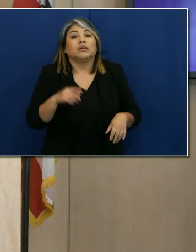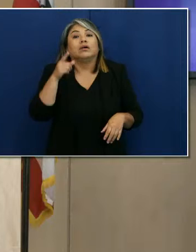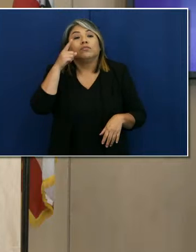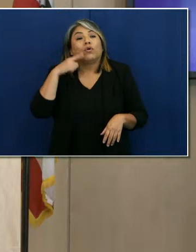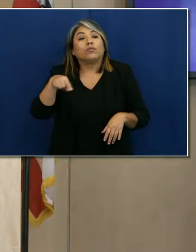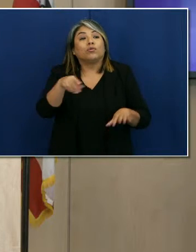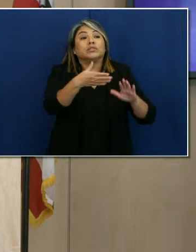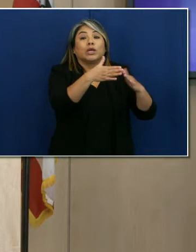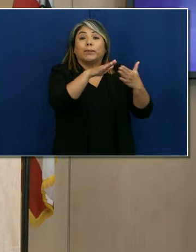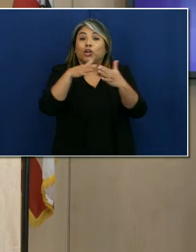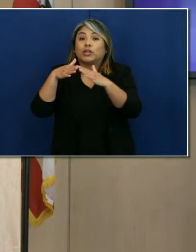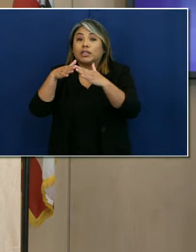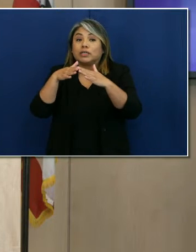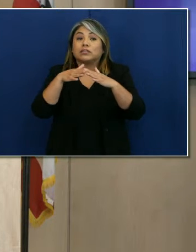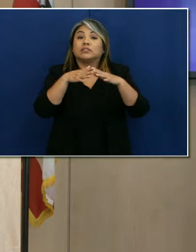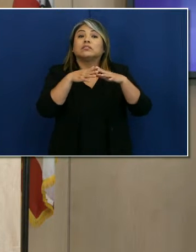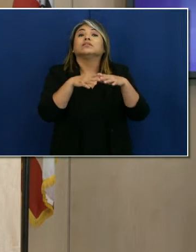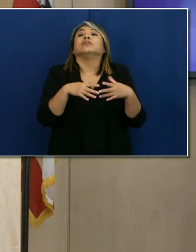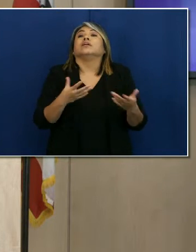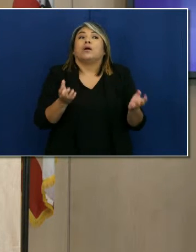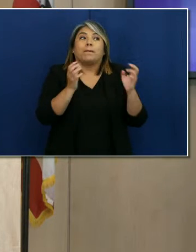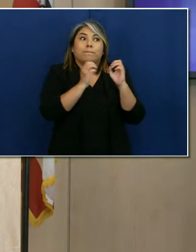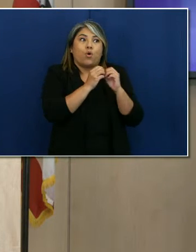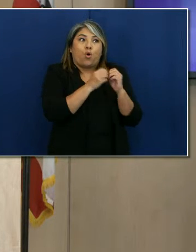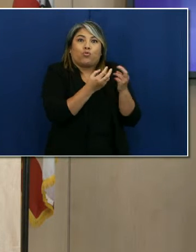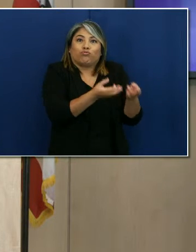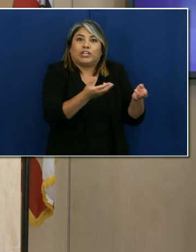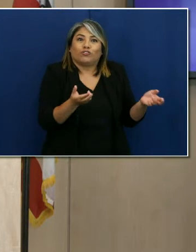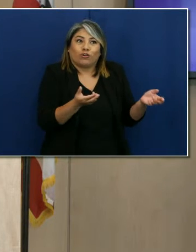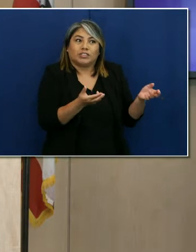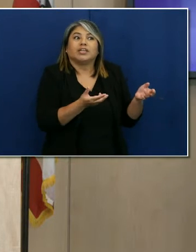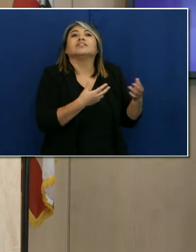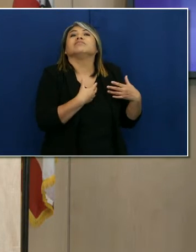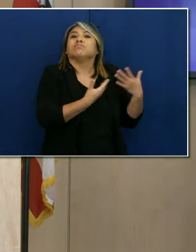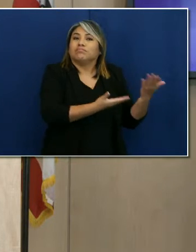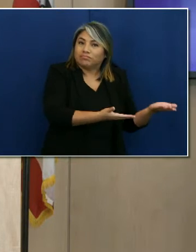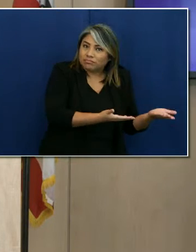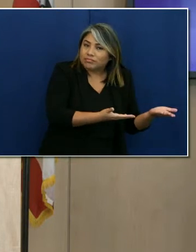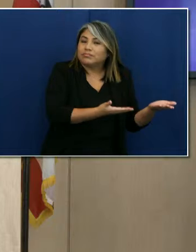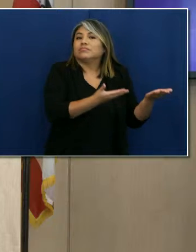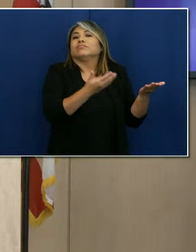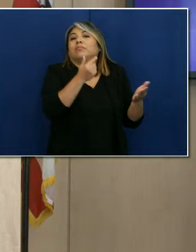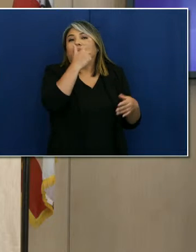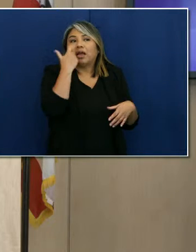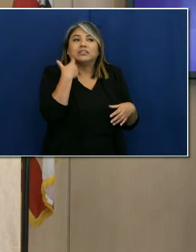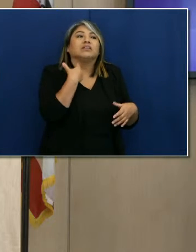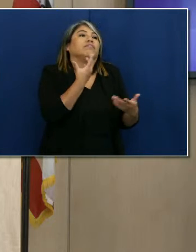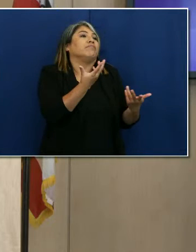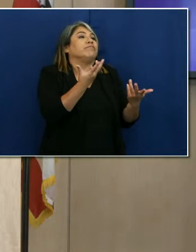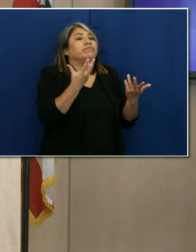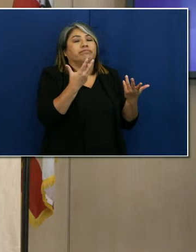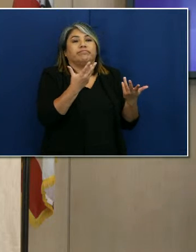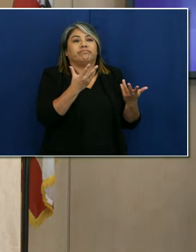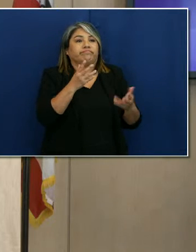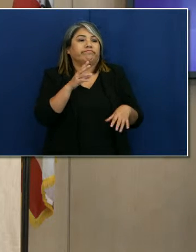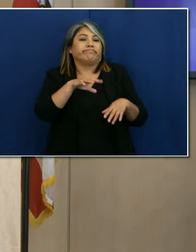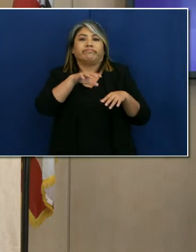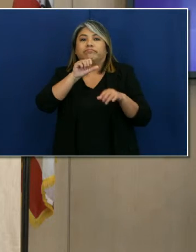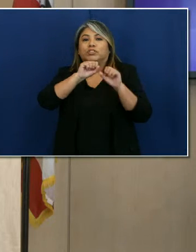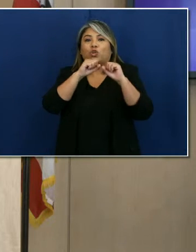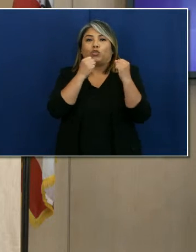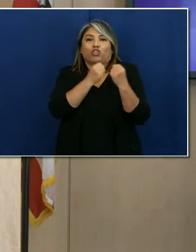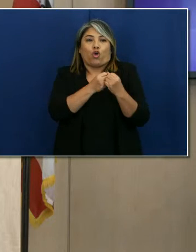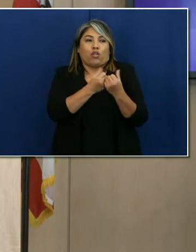communities that have greater resources based on social determinants of health, those are